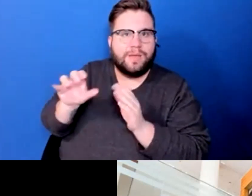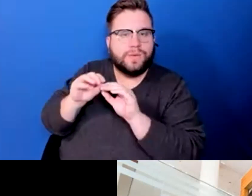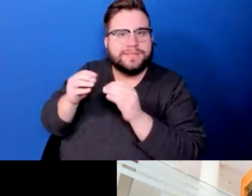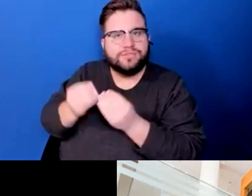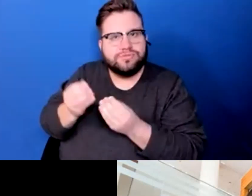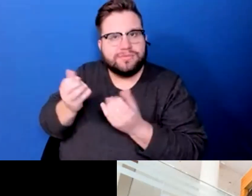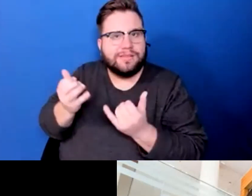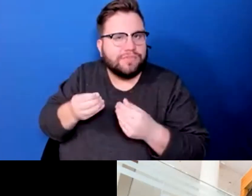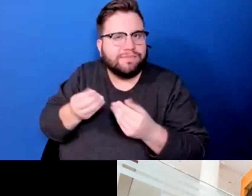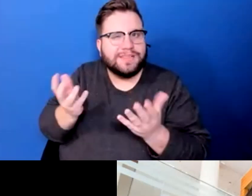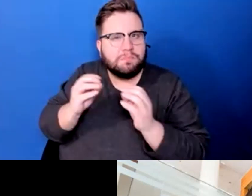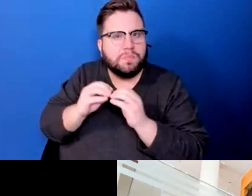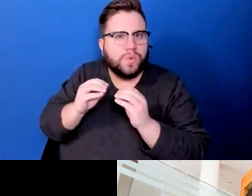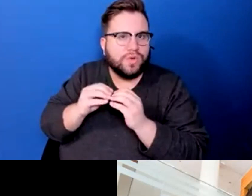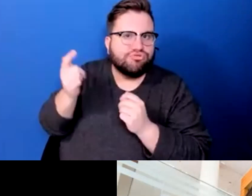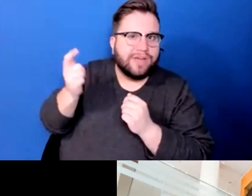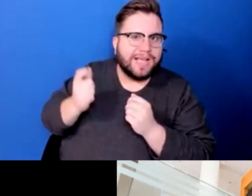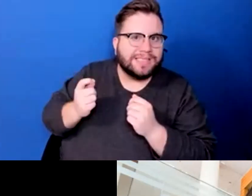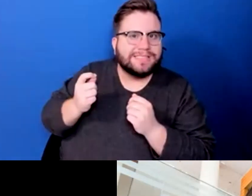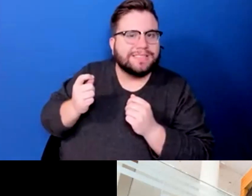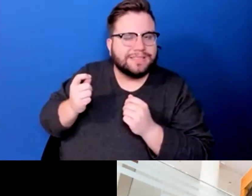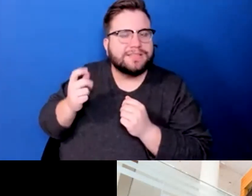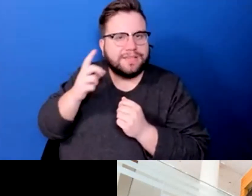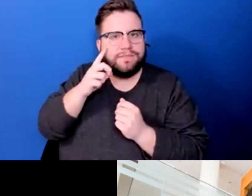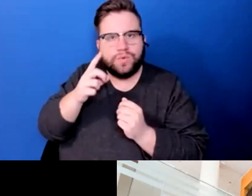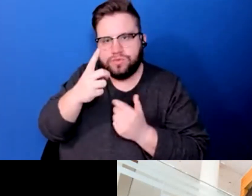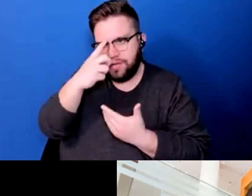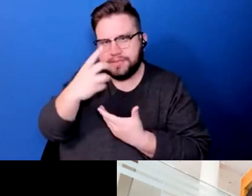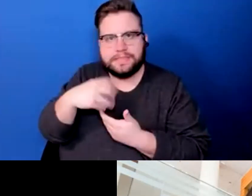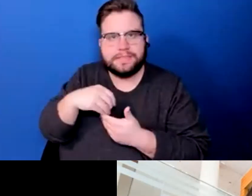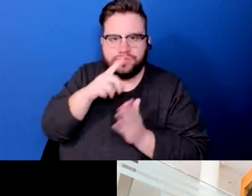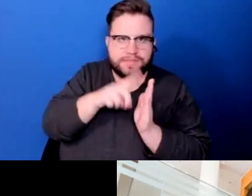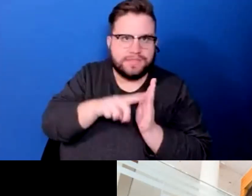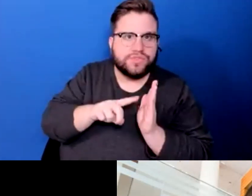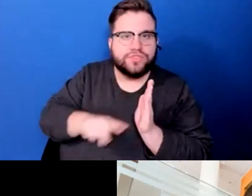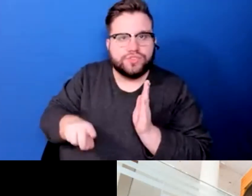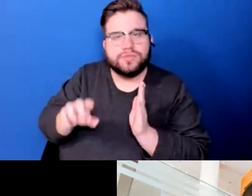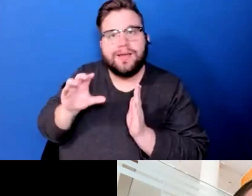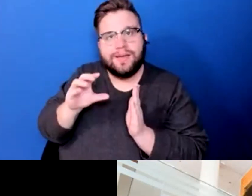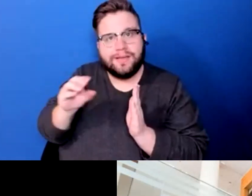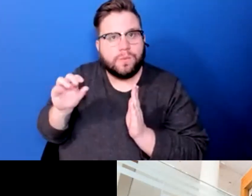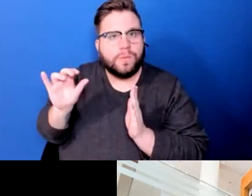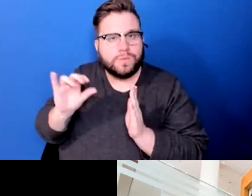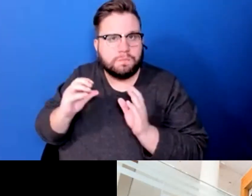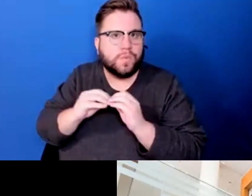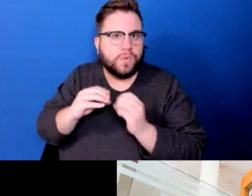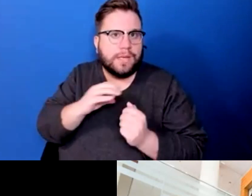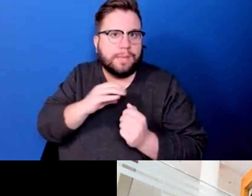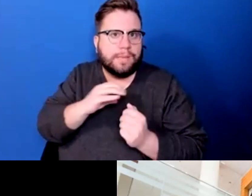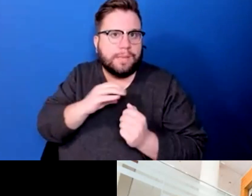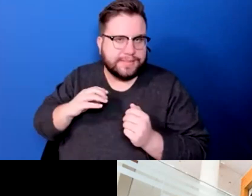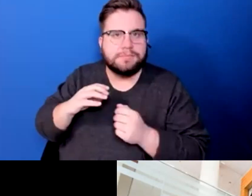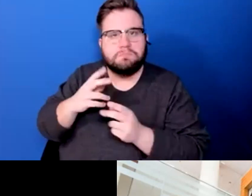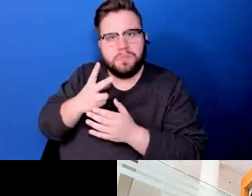research and more committees to direct priorities on more of a national and international level, which I think will help